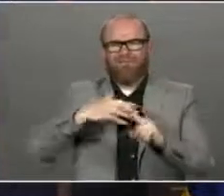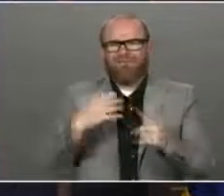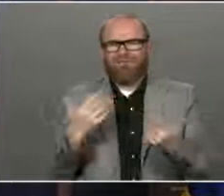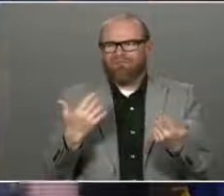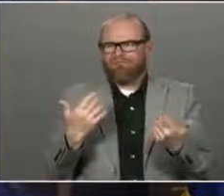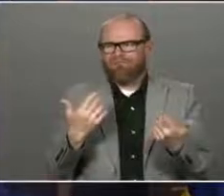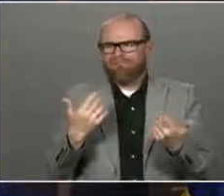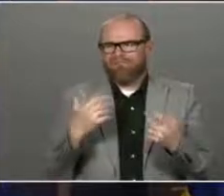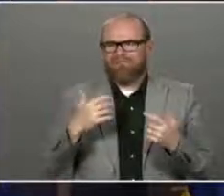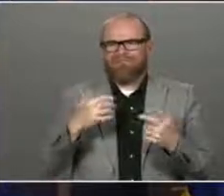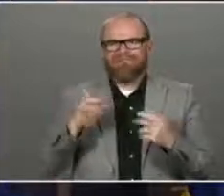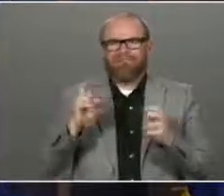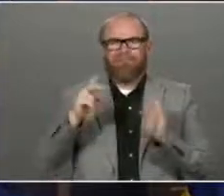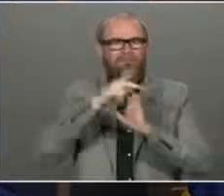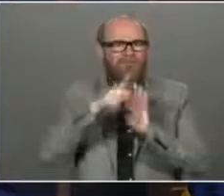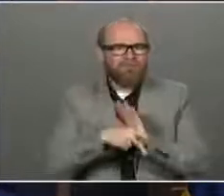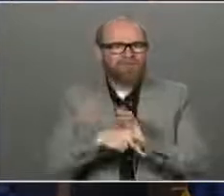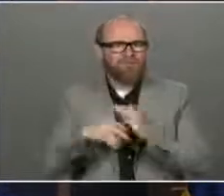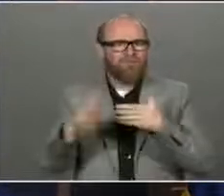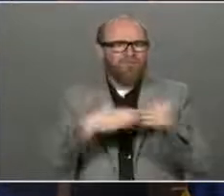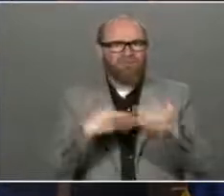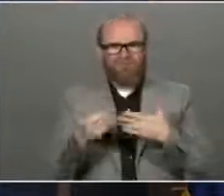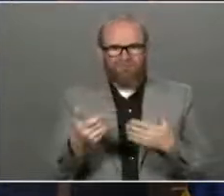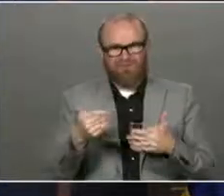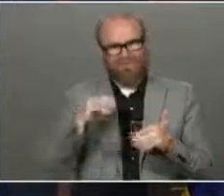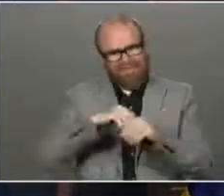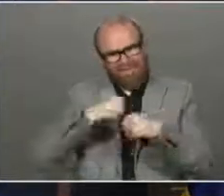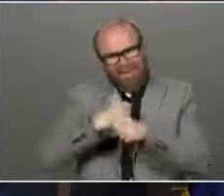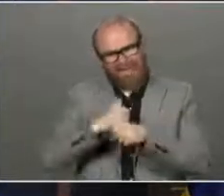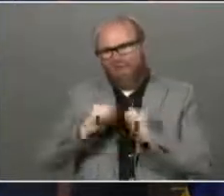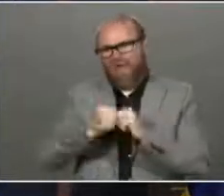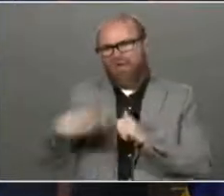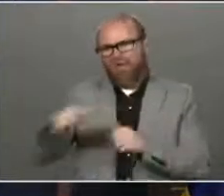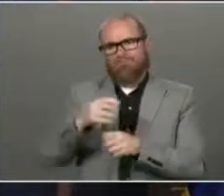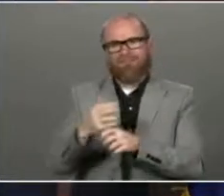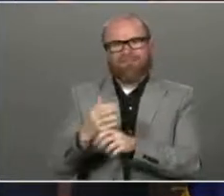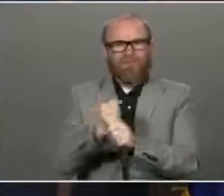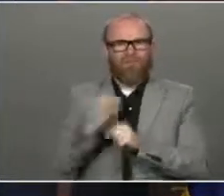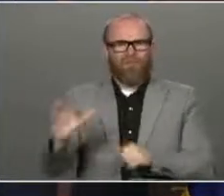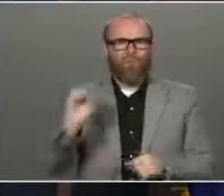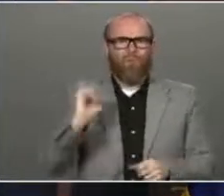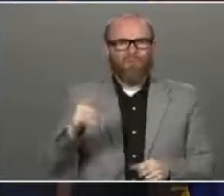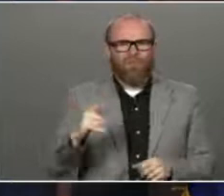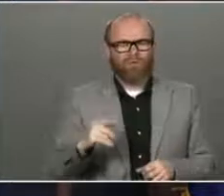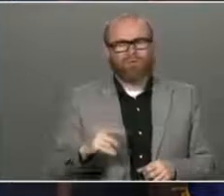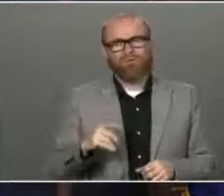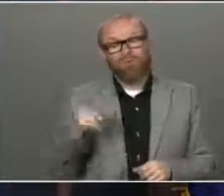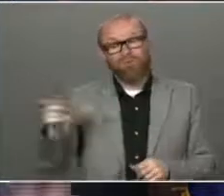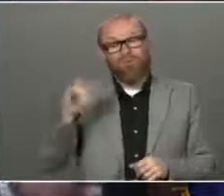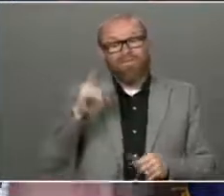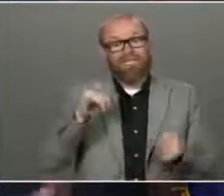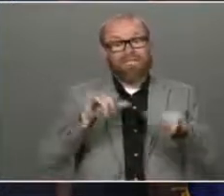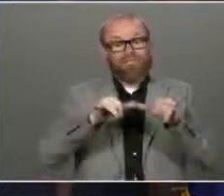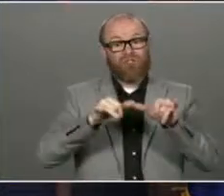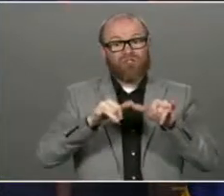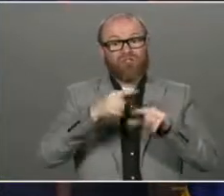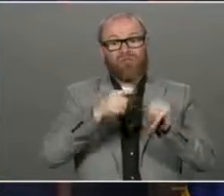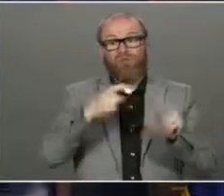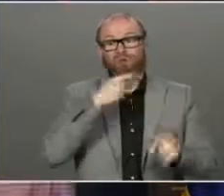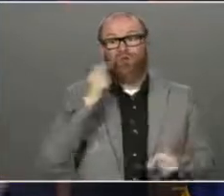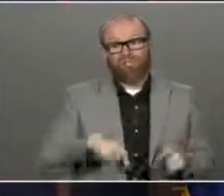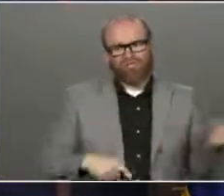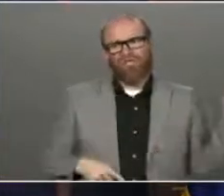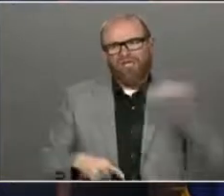oil. Governor Burgum in North Dakota tells a story about these engineers from Russia who come to look at their